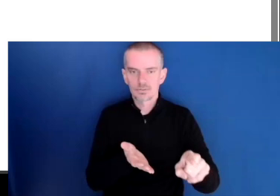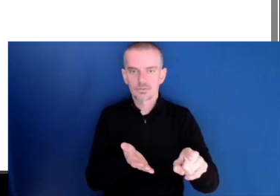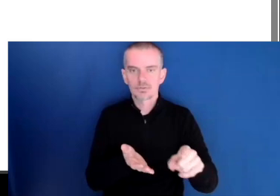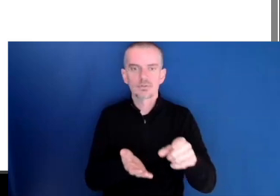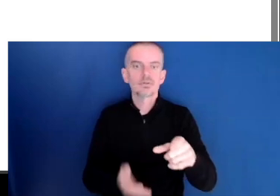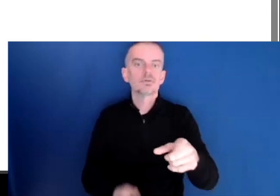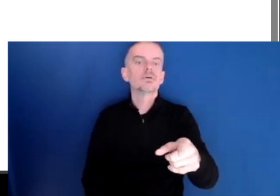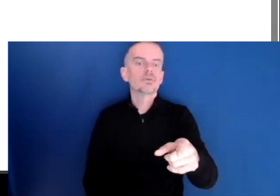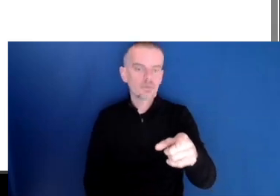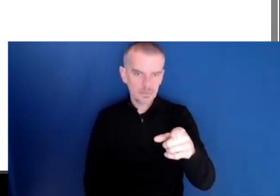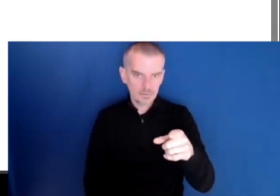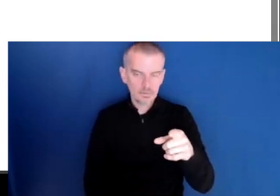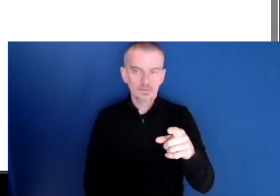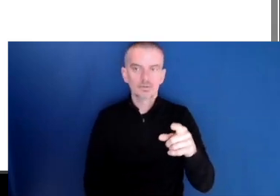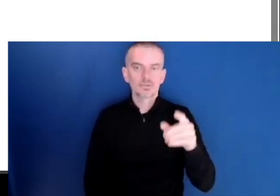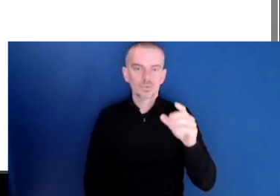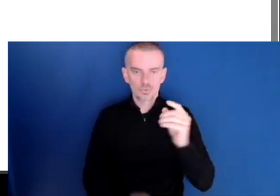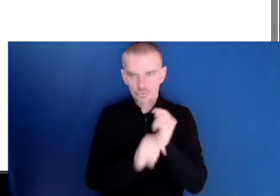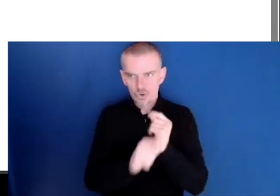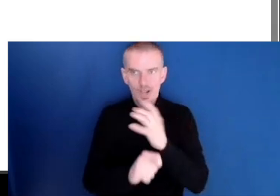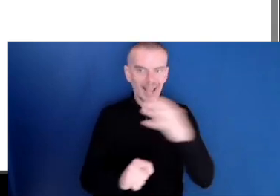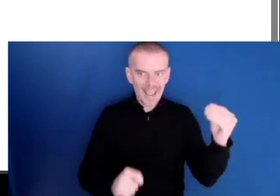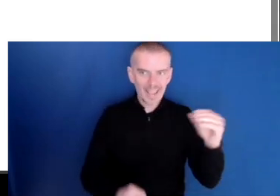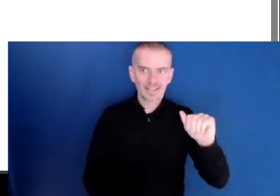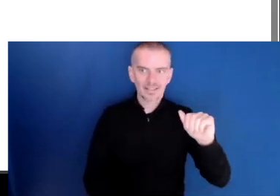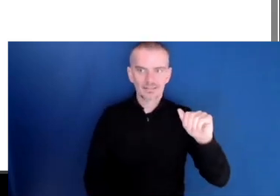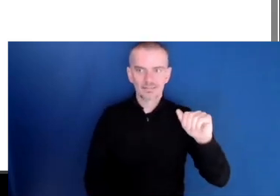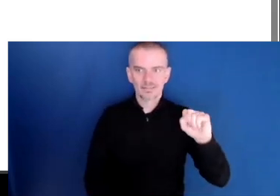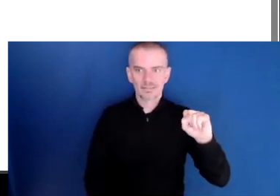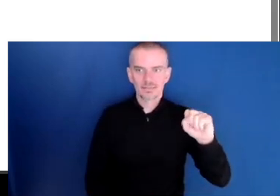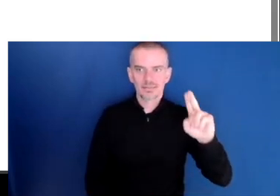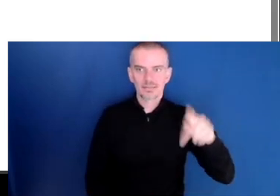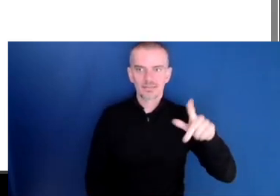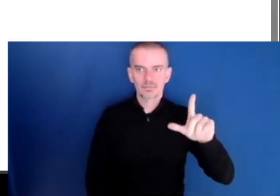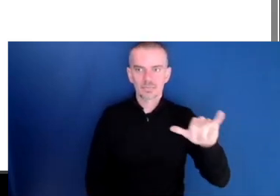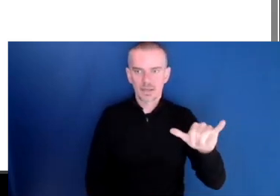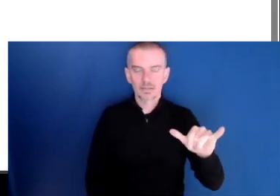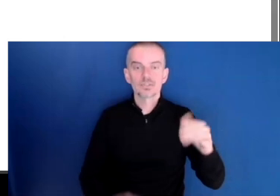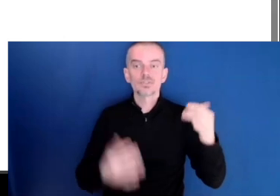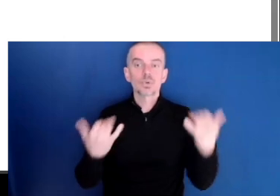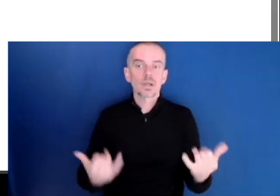the disbursements. And so basically what this does is now QuickBooks and the